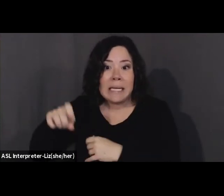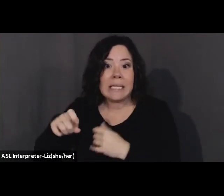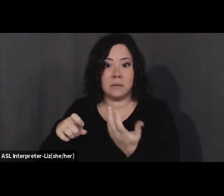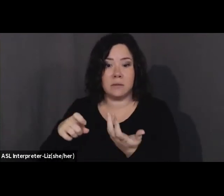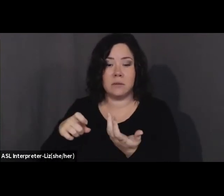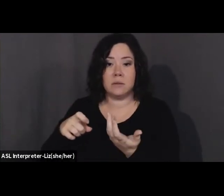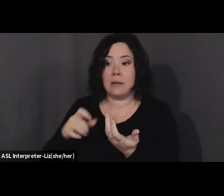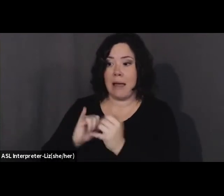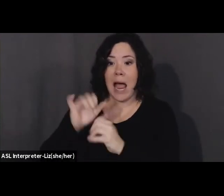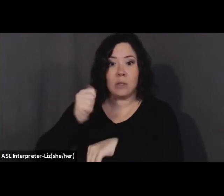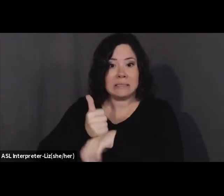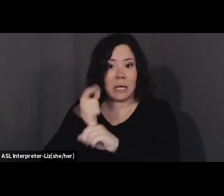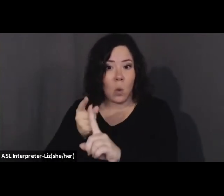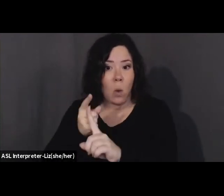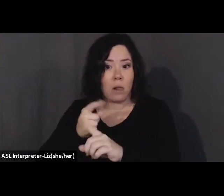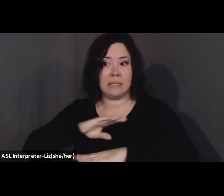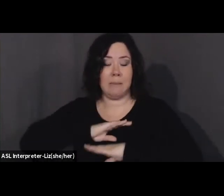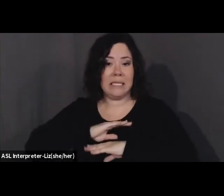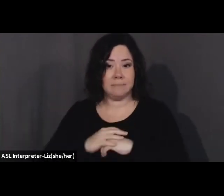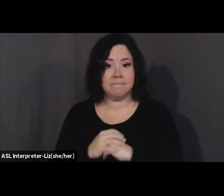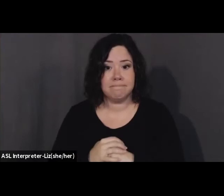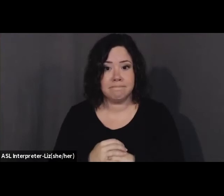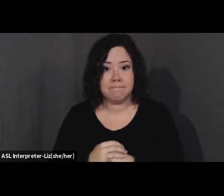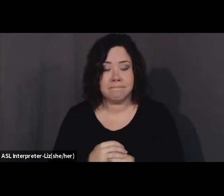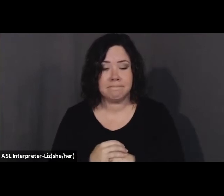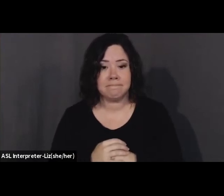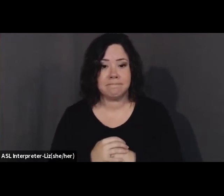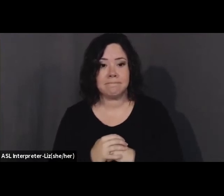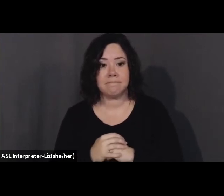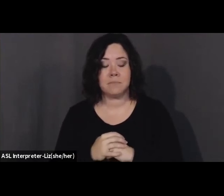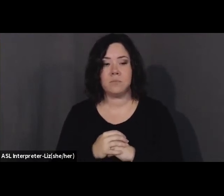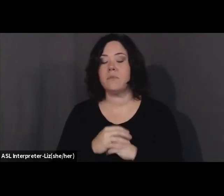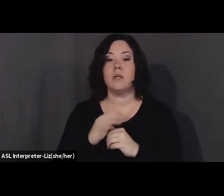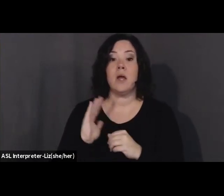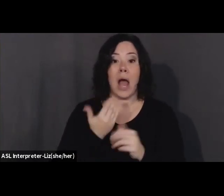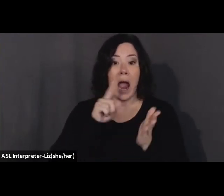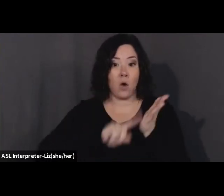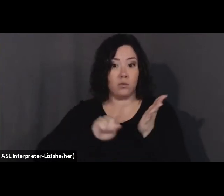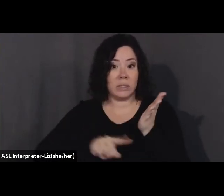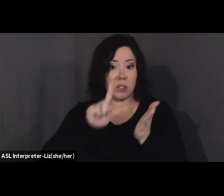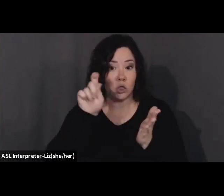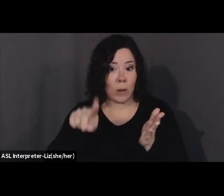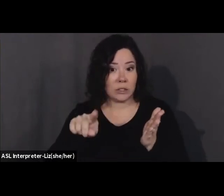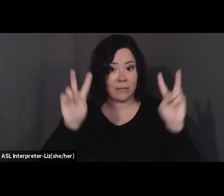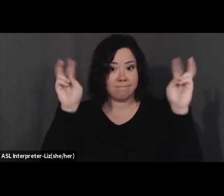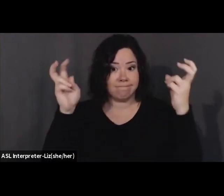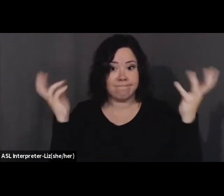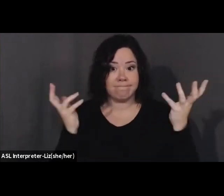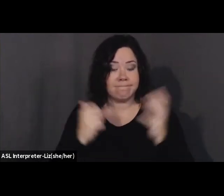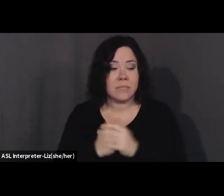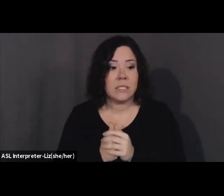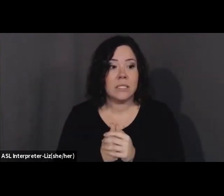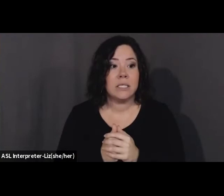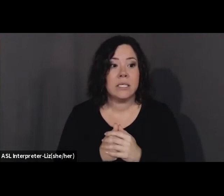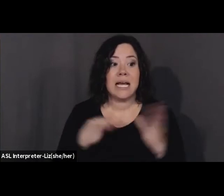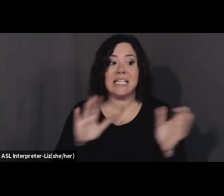set goals and meet those needs. So our research question for this project was, does participation